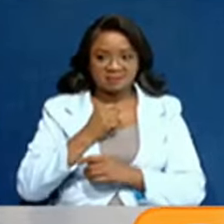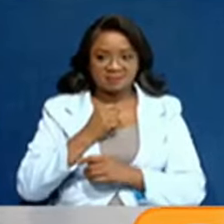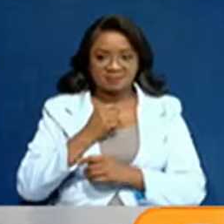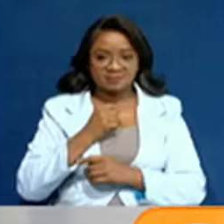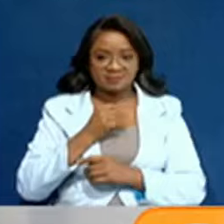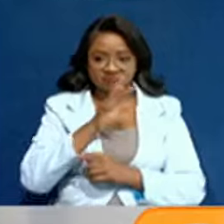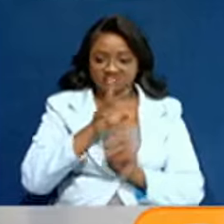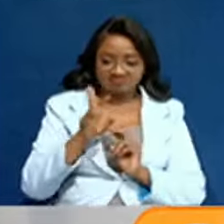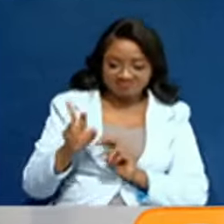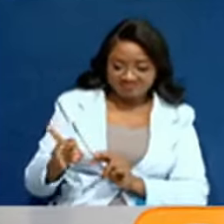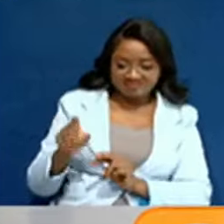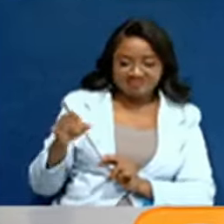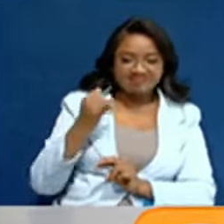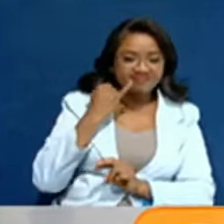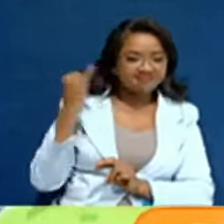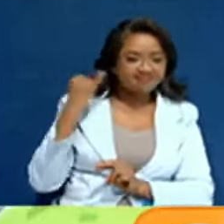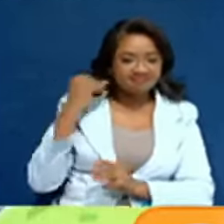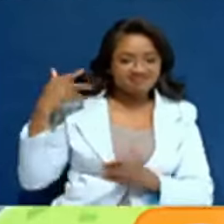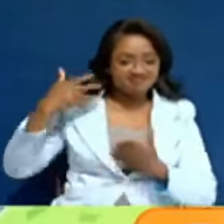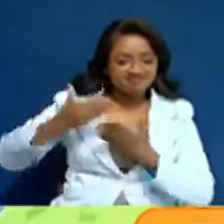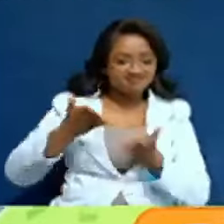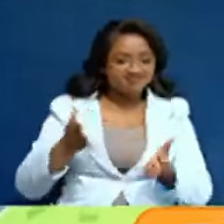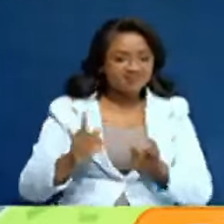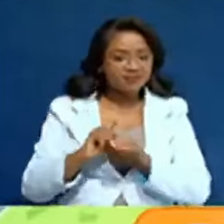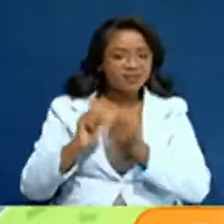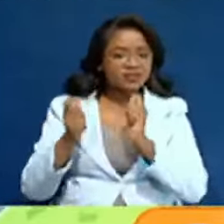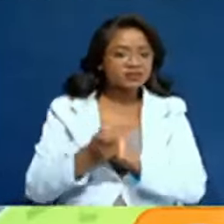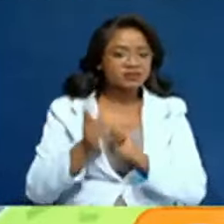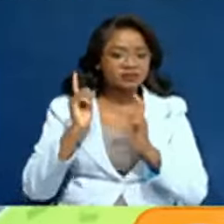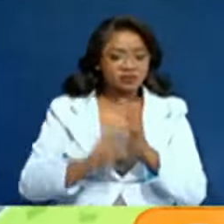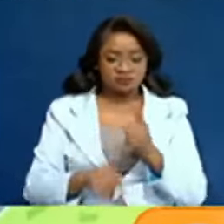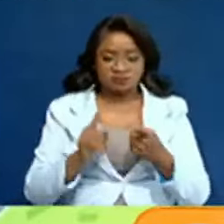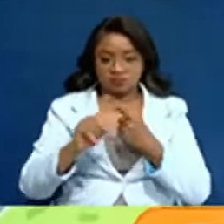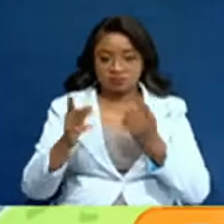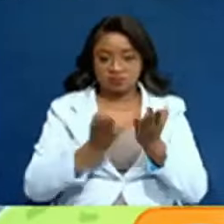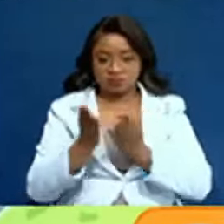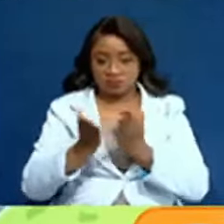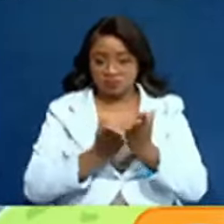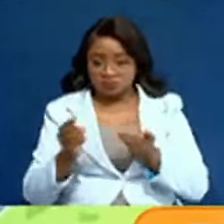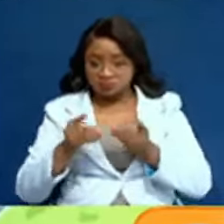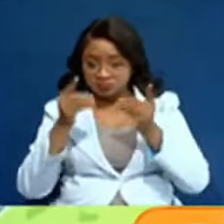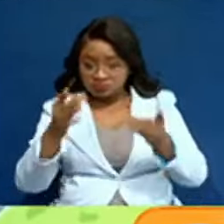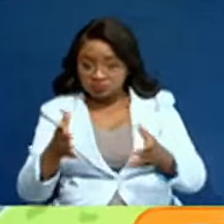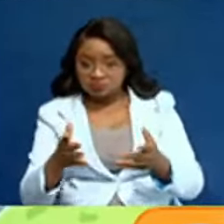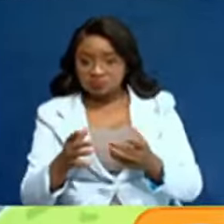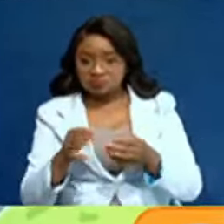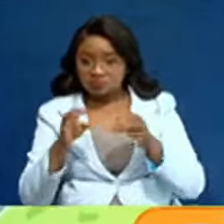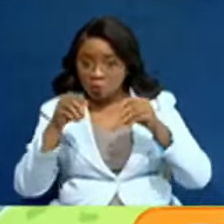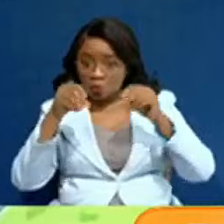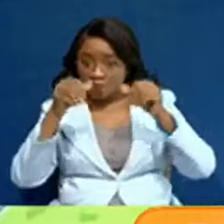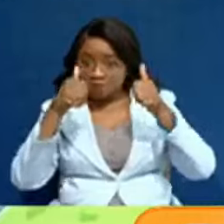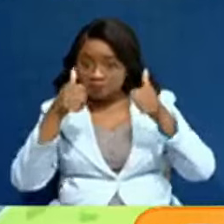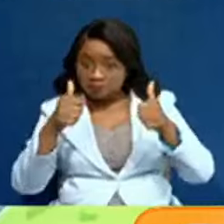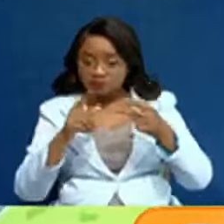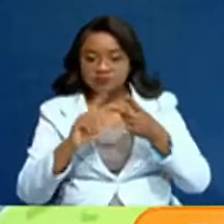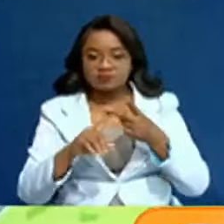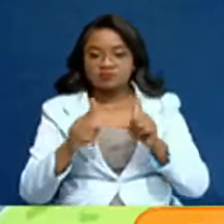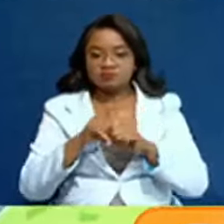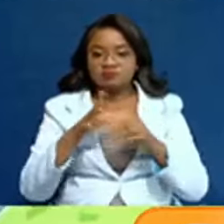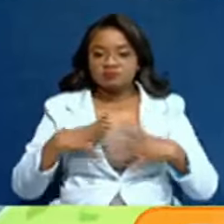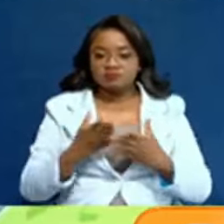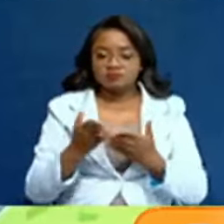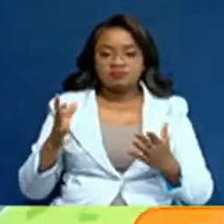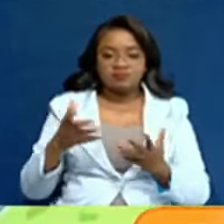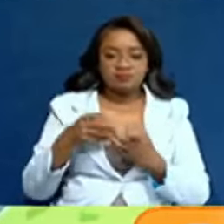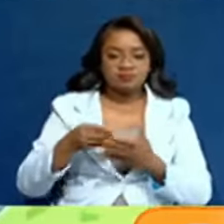has changed over that time, especially when it comes to service delivery, but also what citizens have to part with to finance the same?